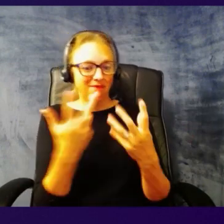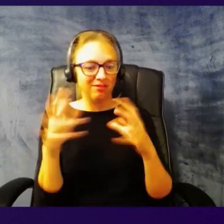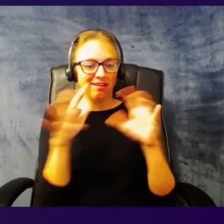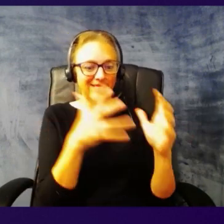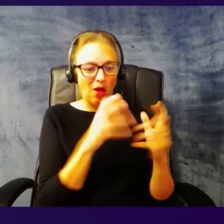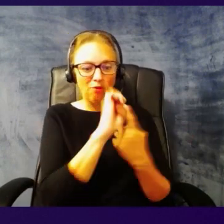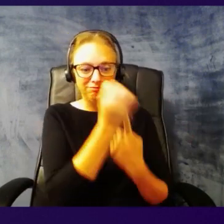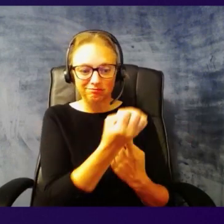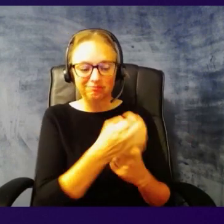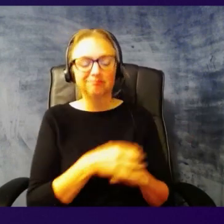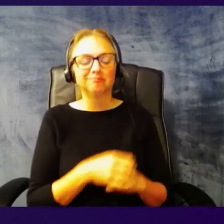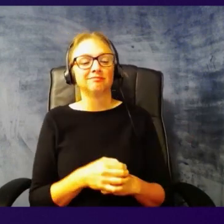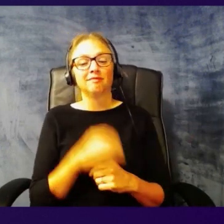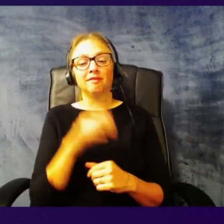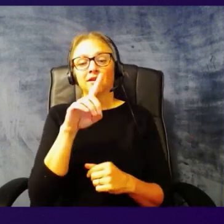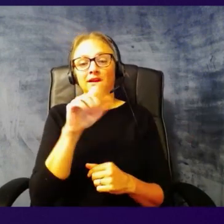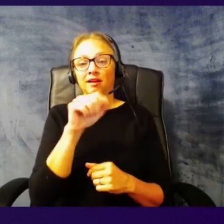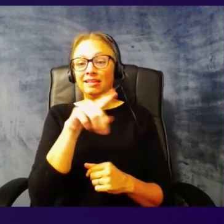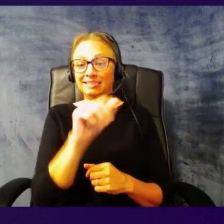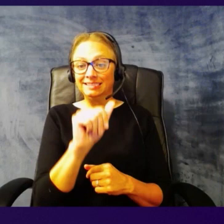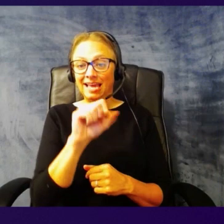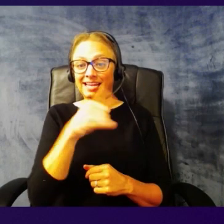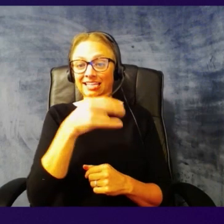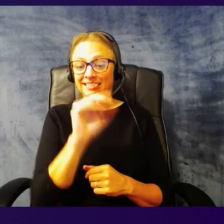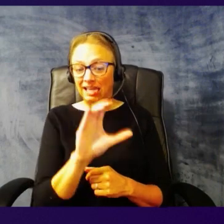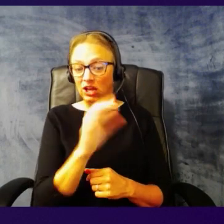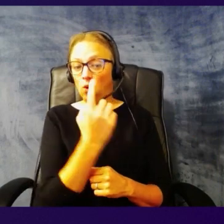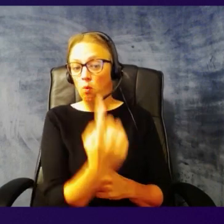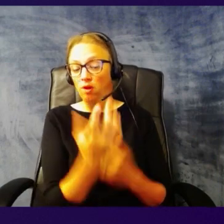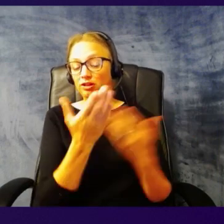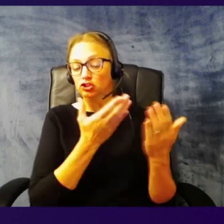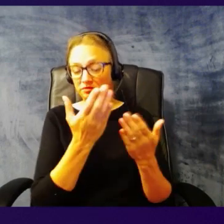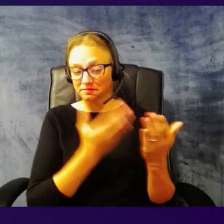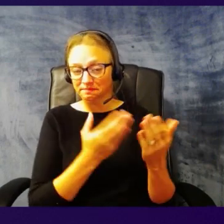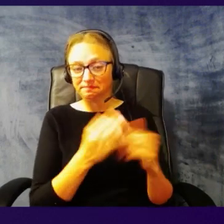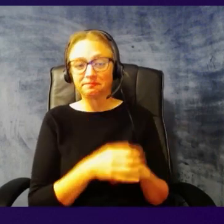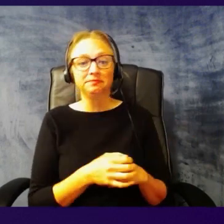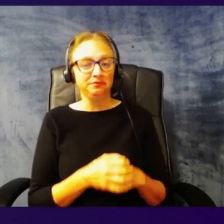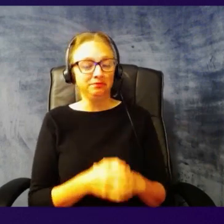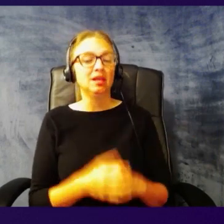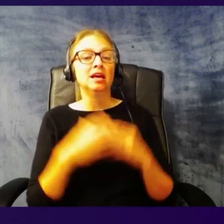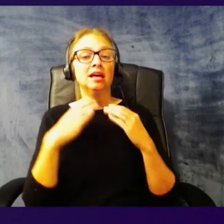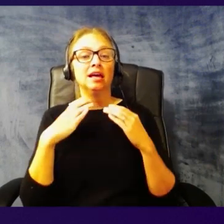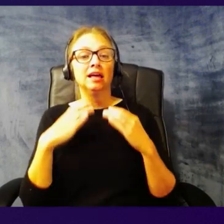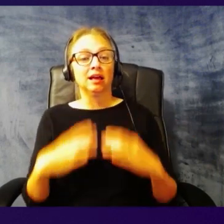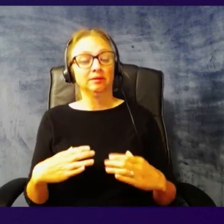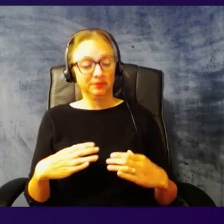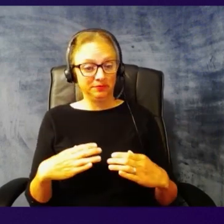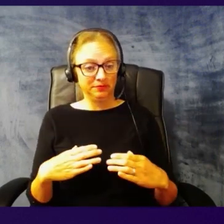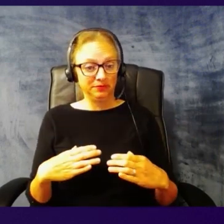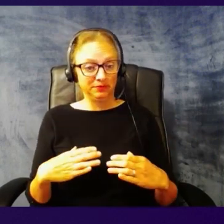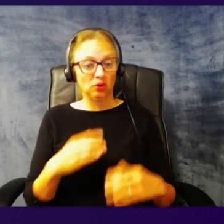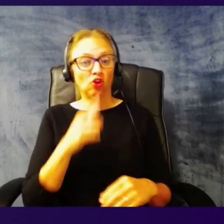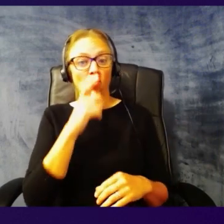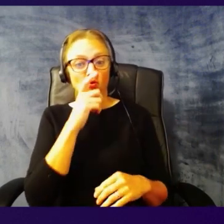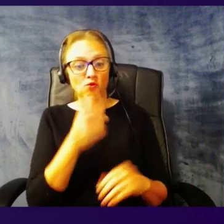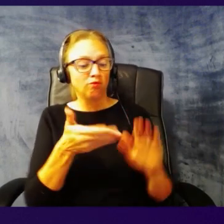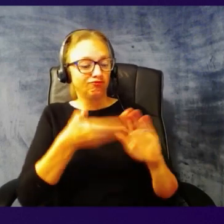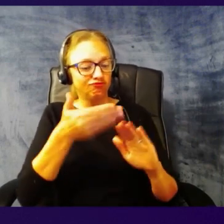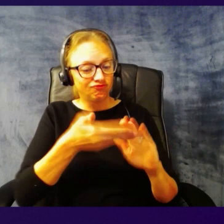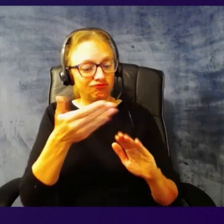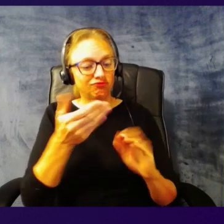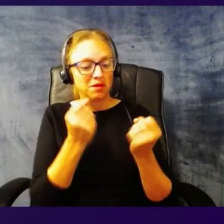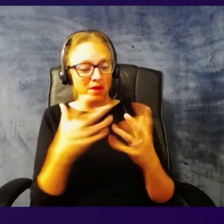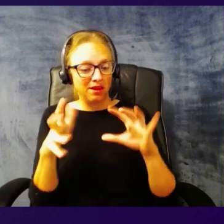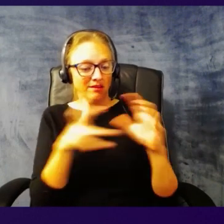And DataSync is one of those services. And so, for customers who are running in that multi-cloud environment, DataSync